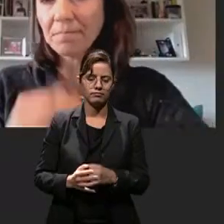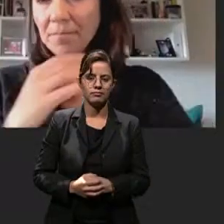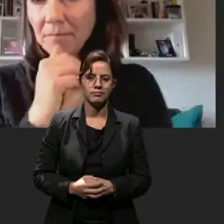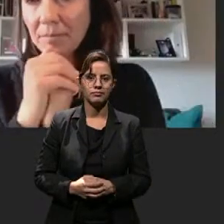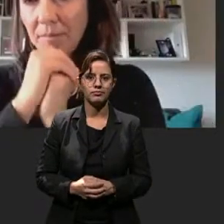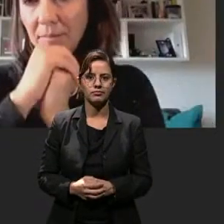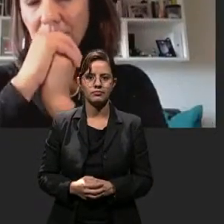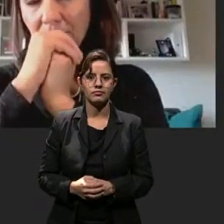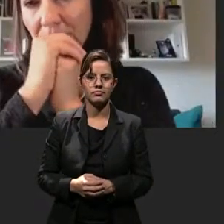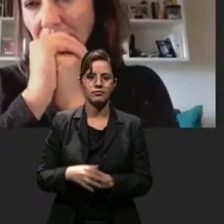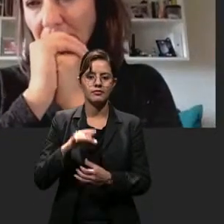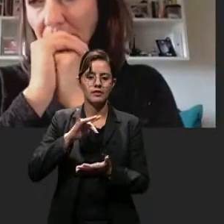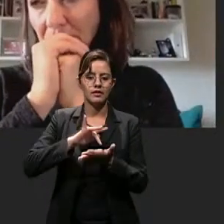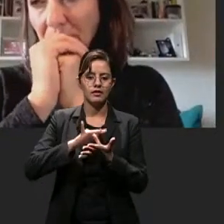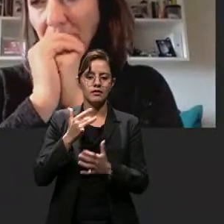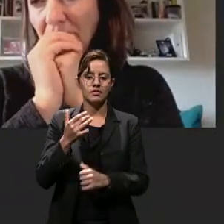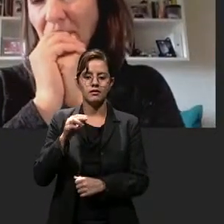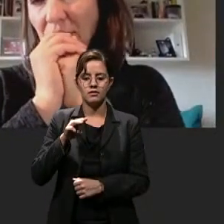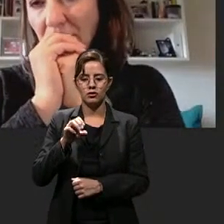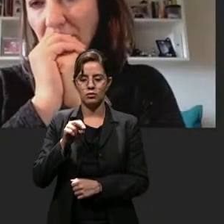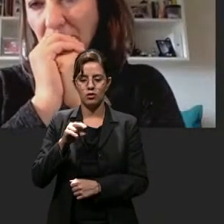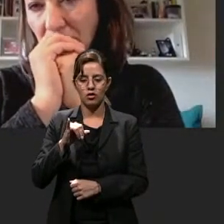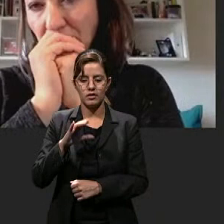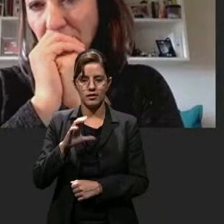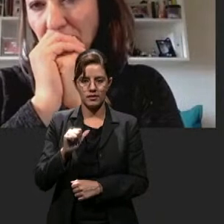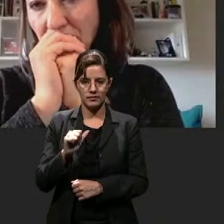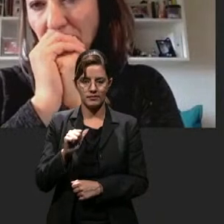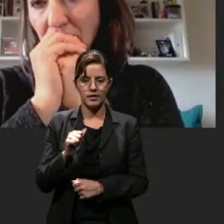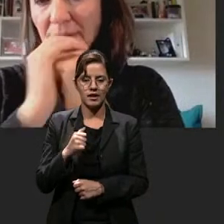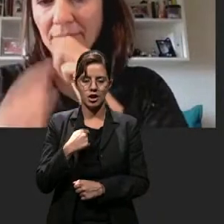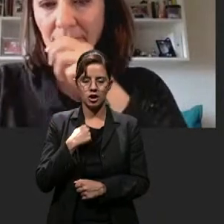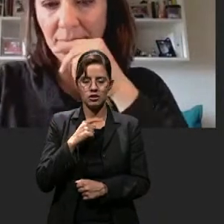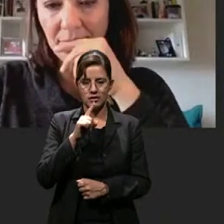give your final insights.